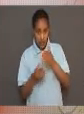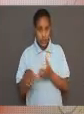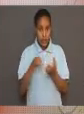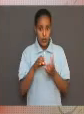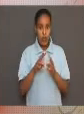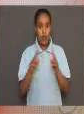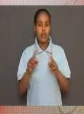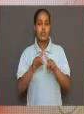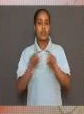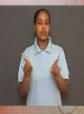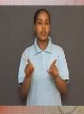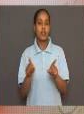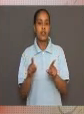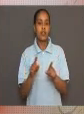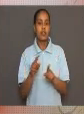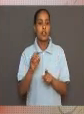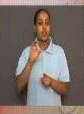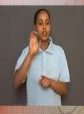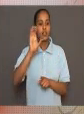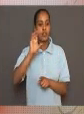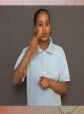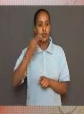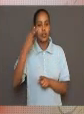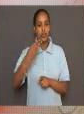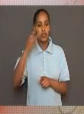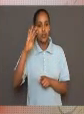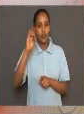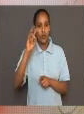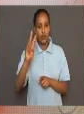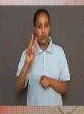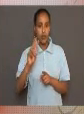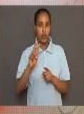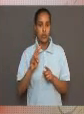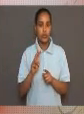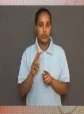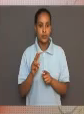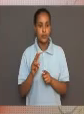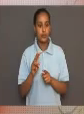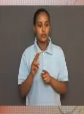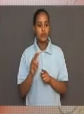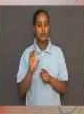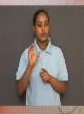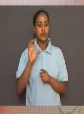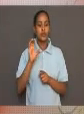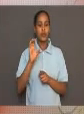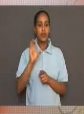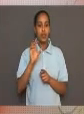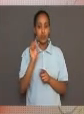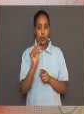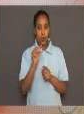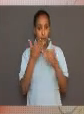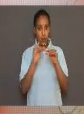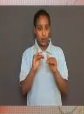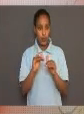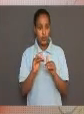be quite different from the ethanol. Add a few drops of the distilled liquid to a small